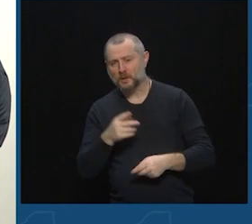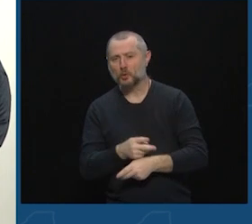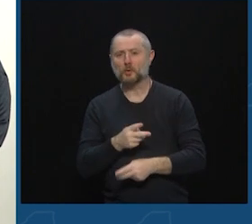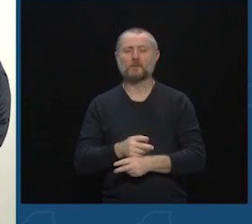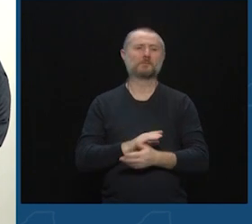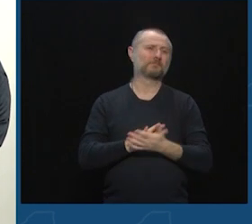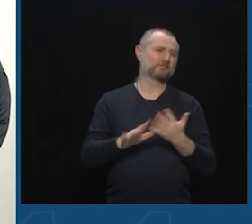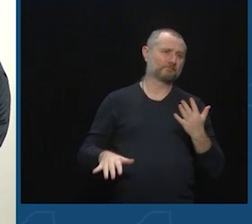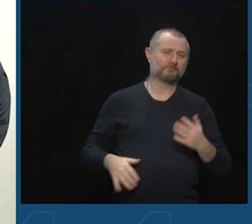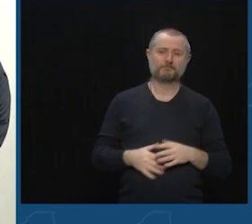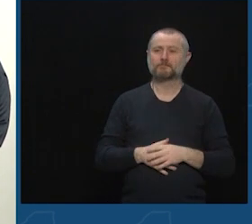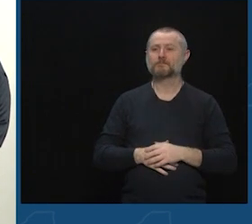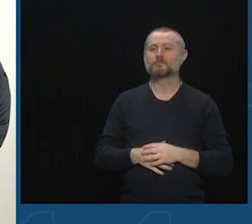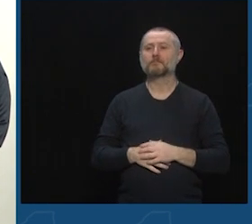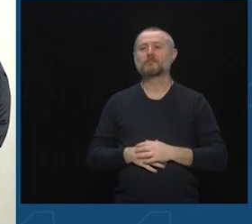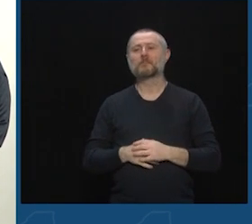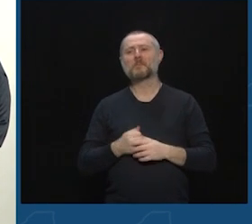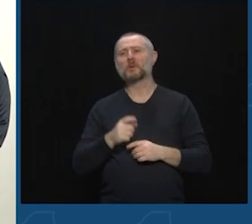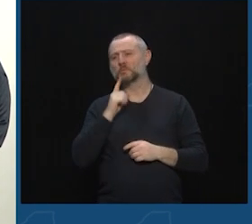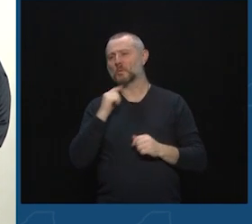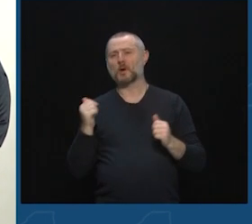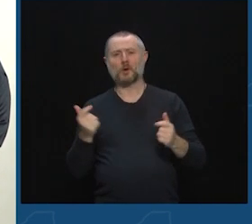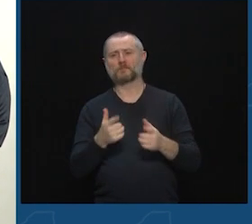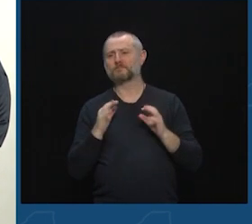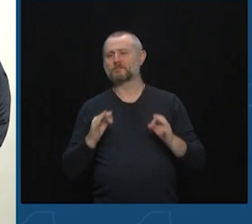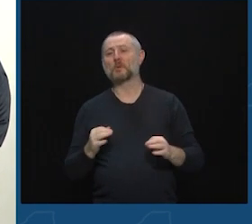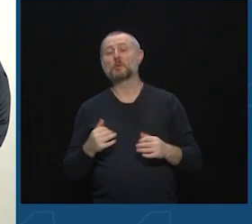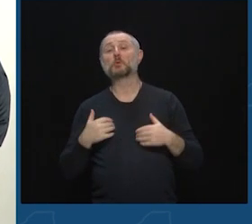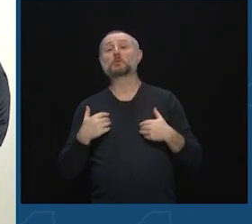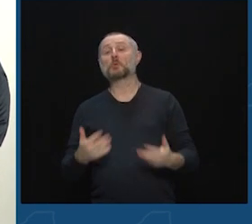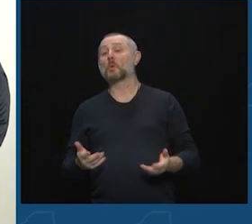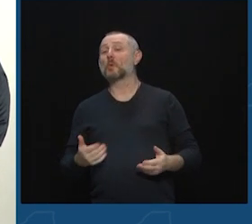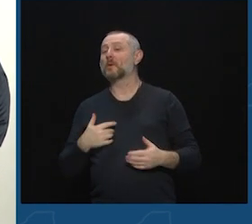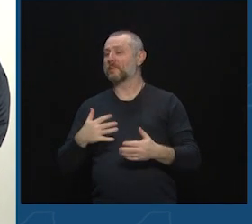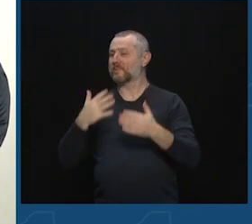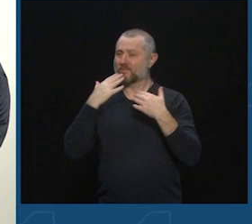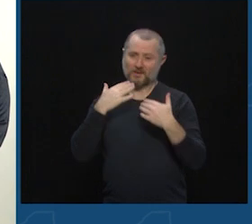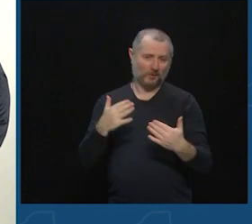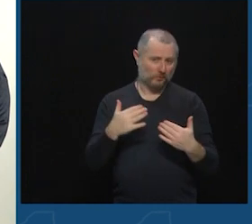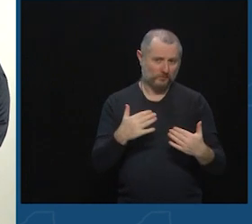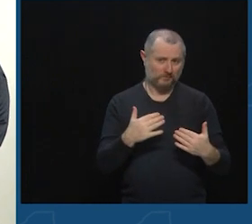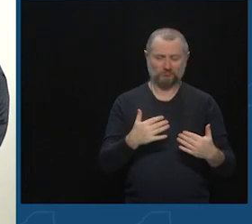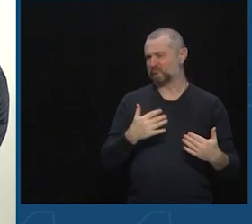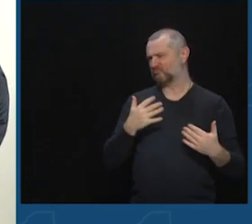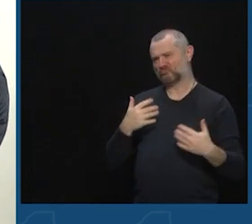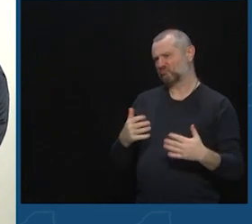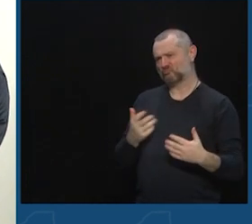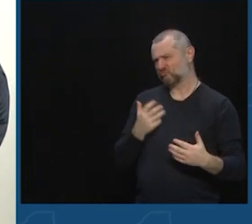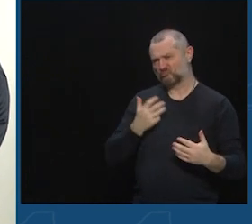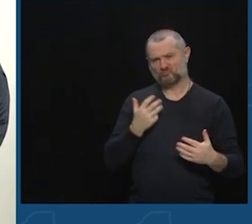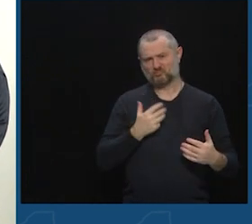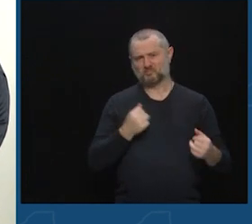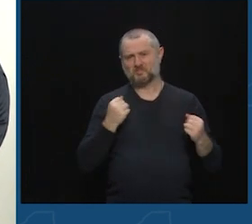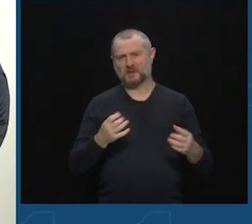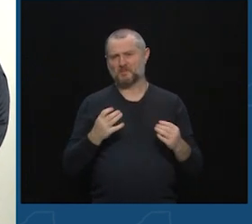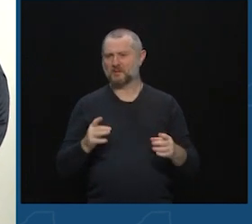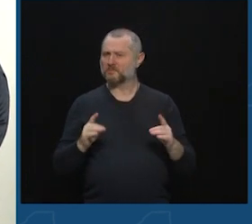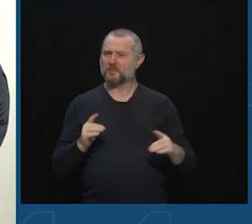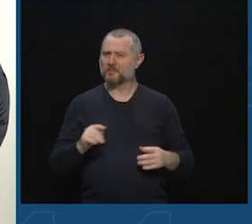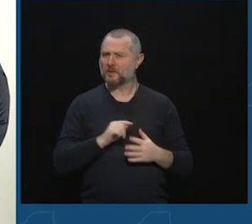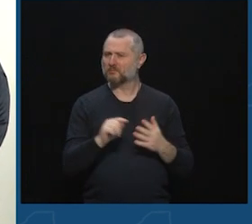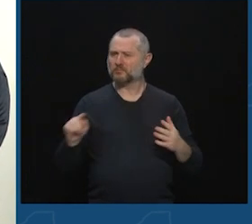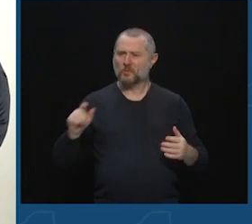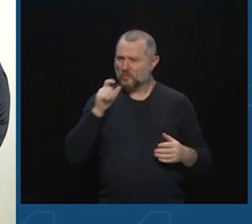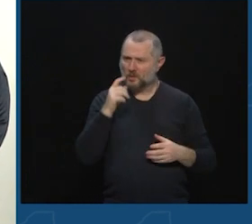sure folks can get through this. So again, I want to thank really an army of people that have